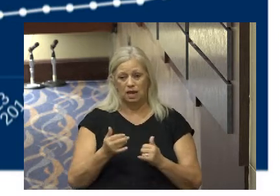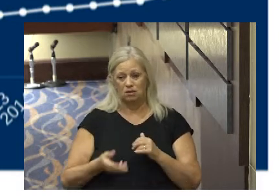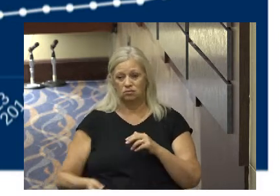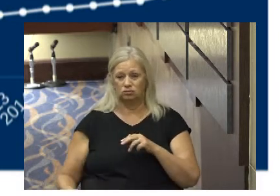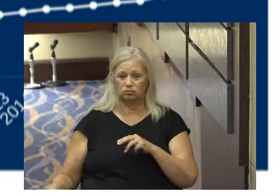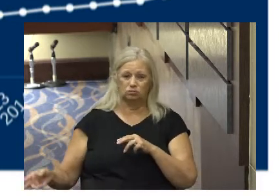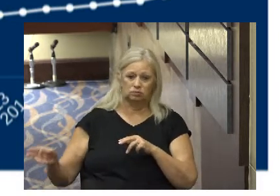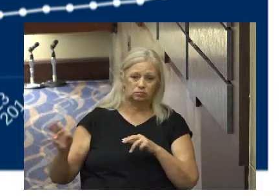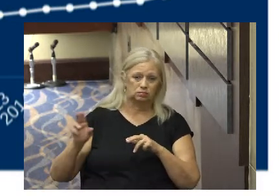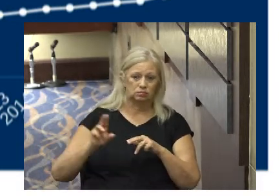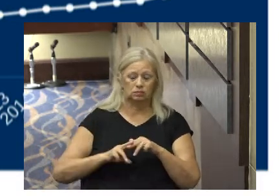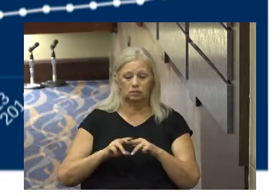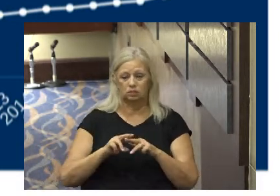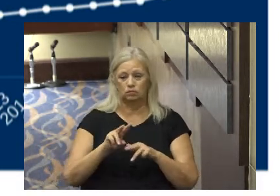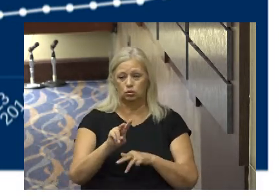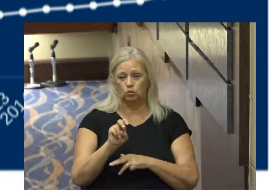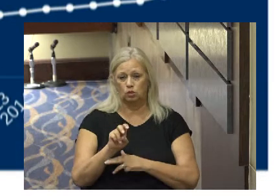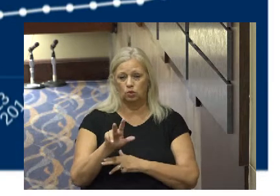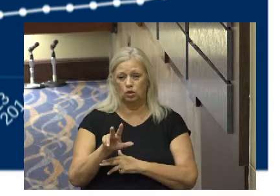about